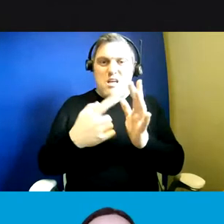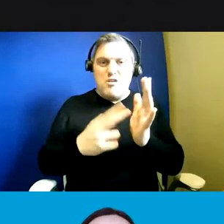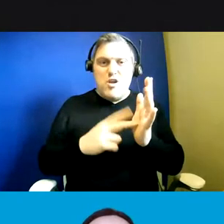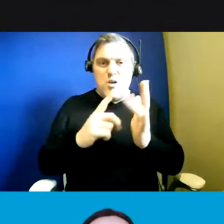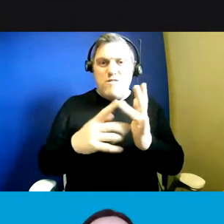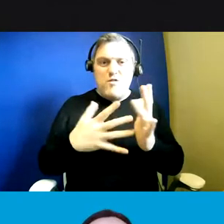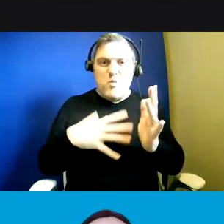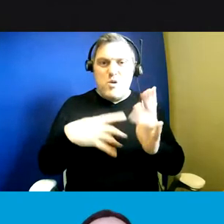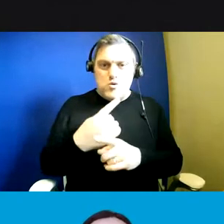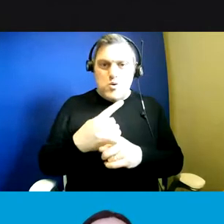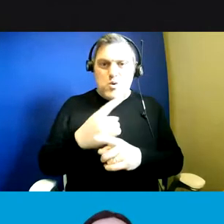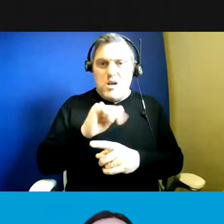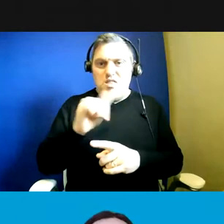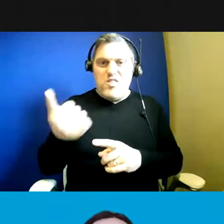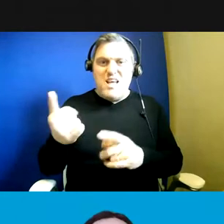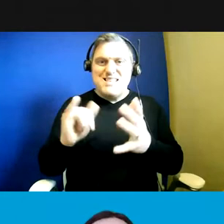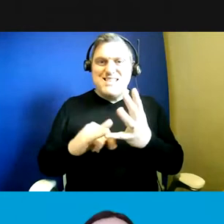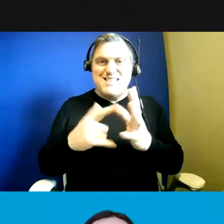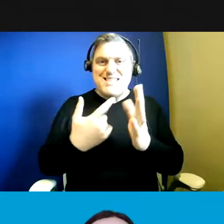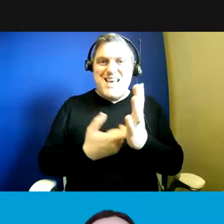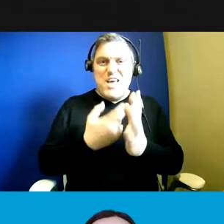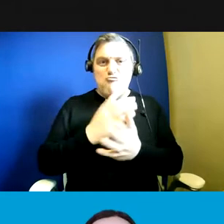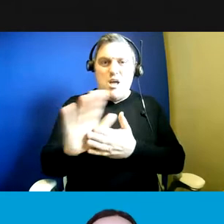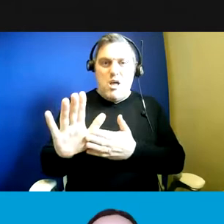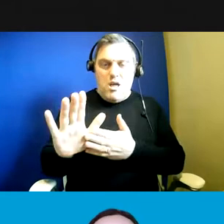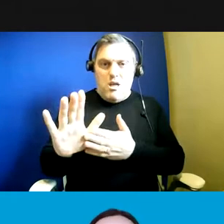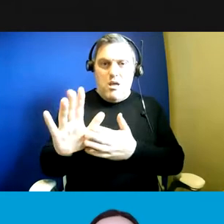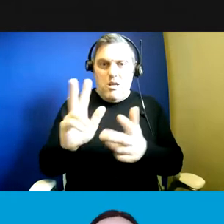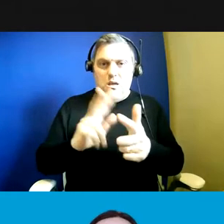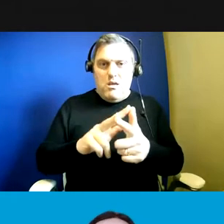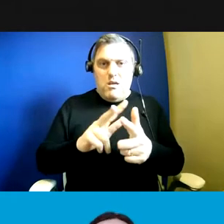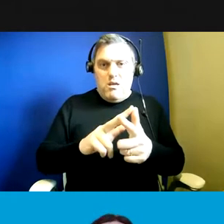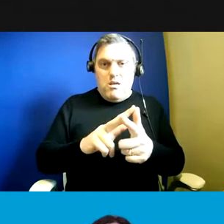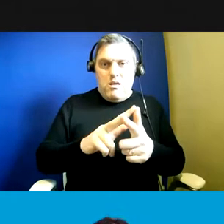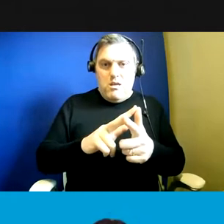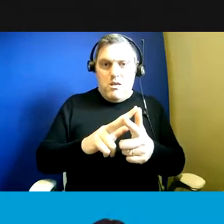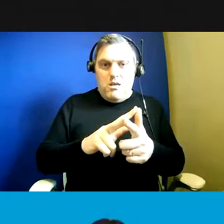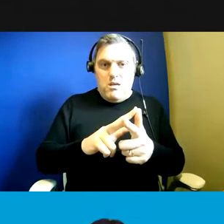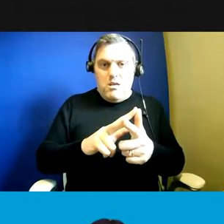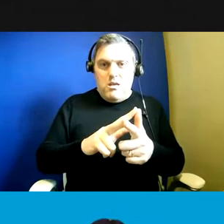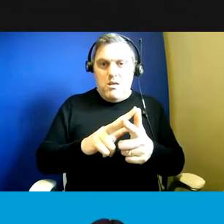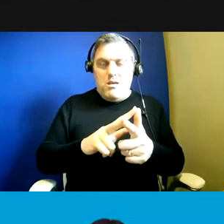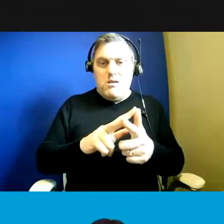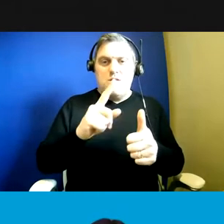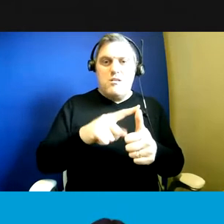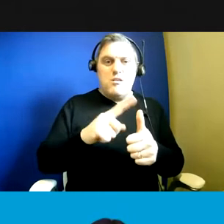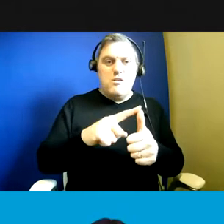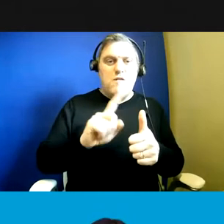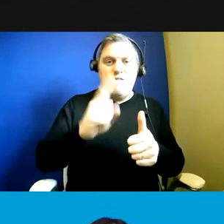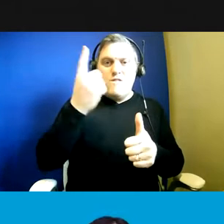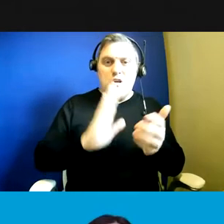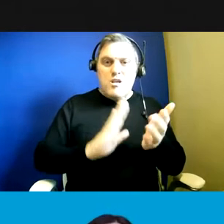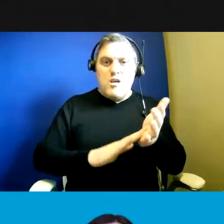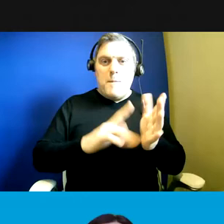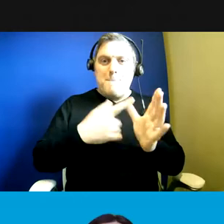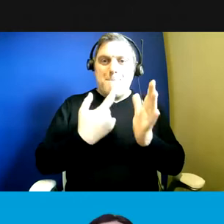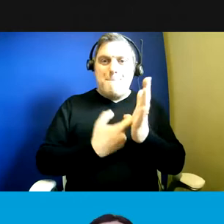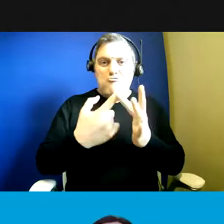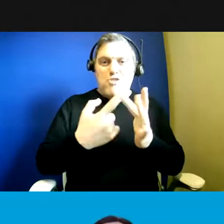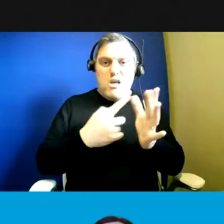yourself, and then we're going to go to Sarah Tupling second to ask her question. Thank you. Yes, hello, it's Mariano.